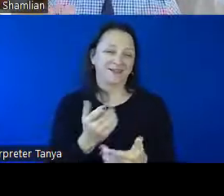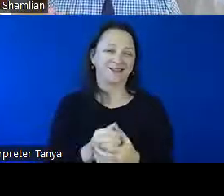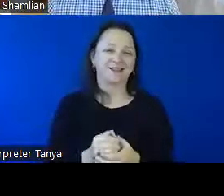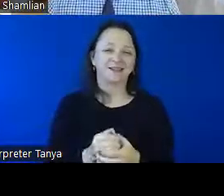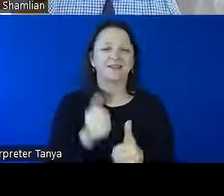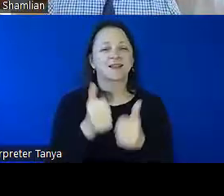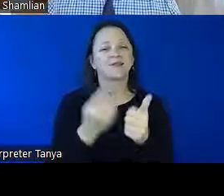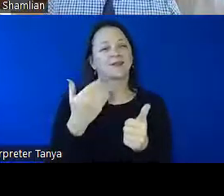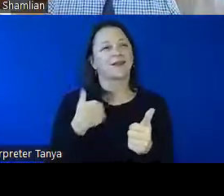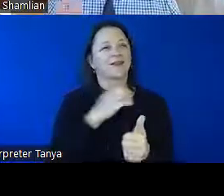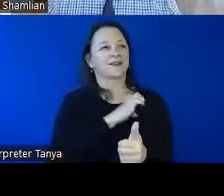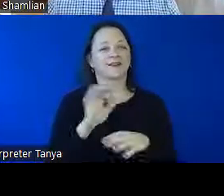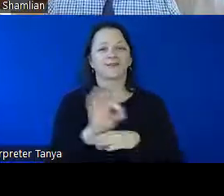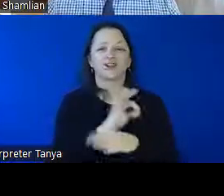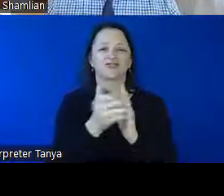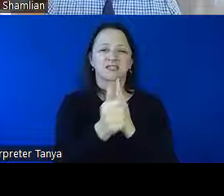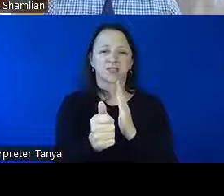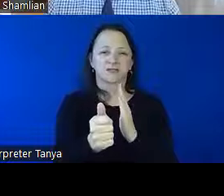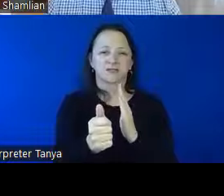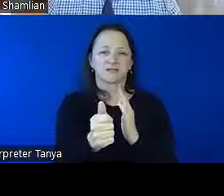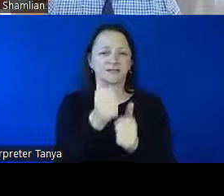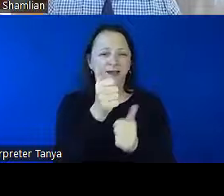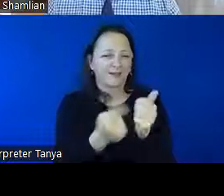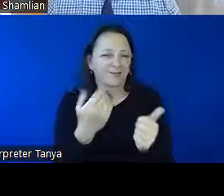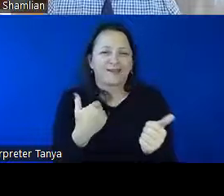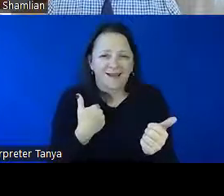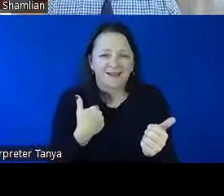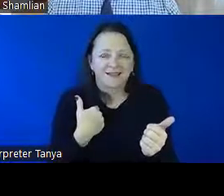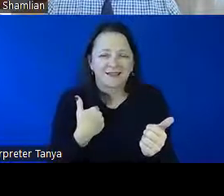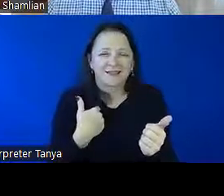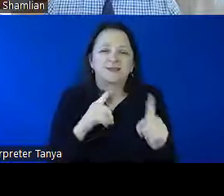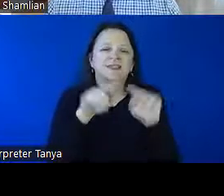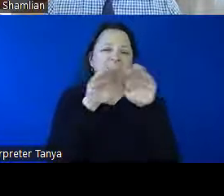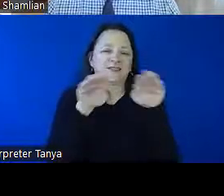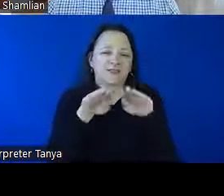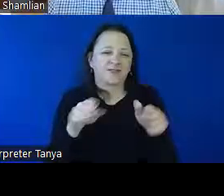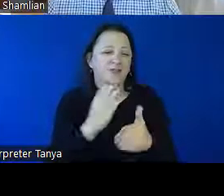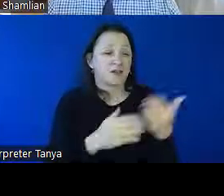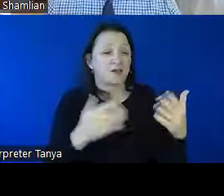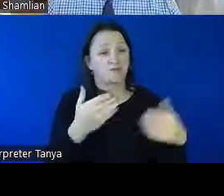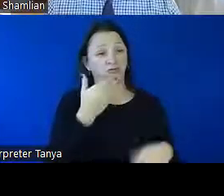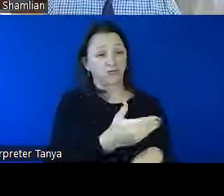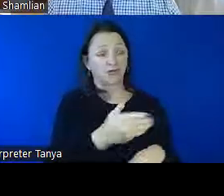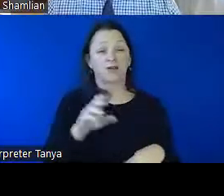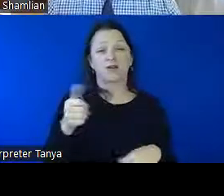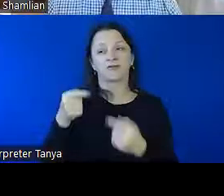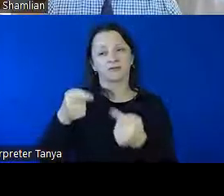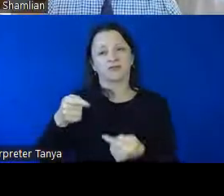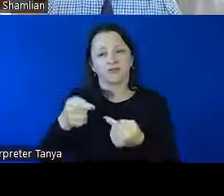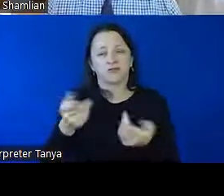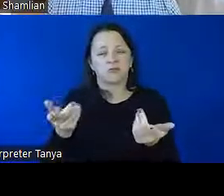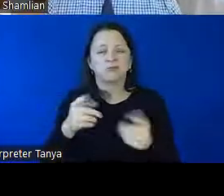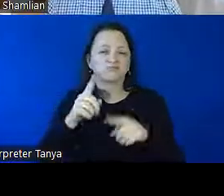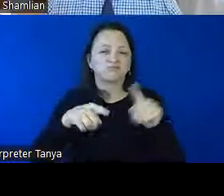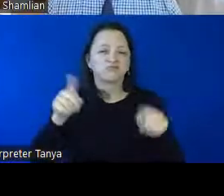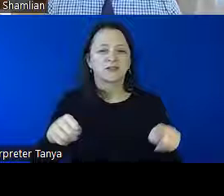have executive function skills to one degree or another. Some of us are maybe better with them. Some of us maybe struggle more. And